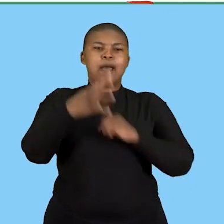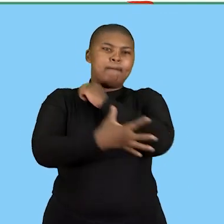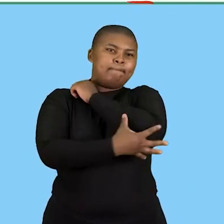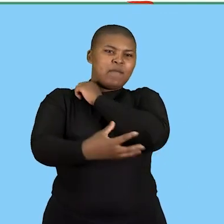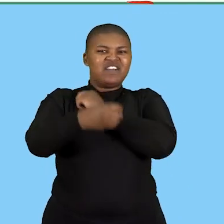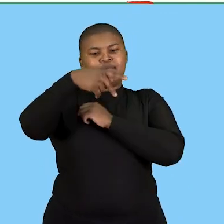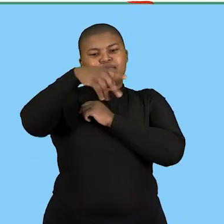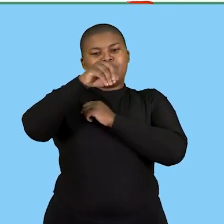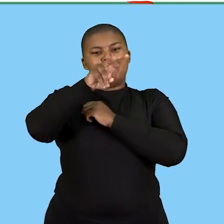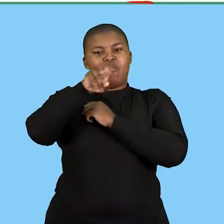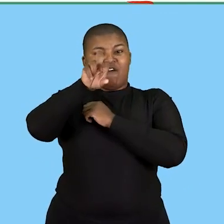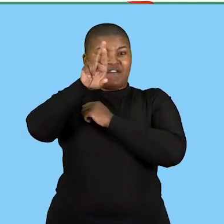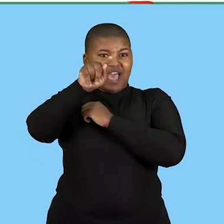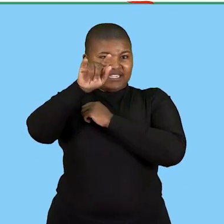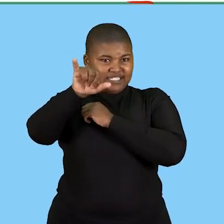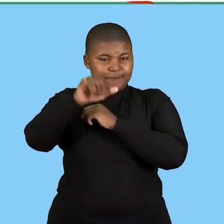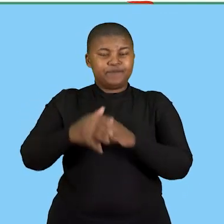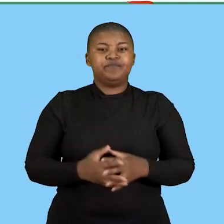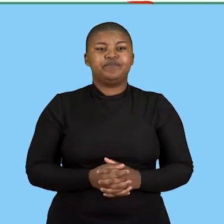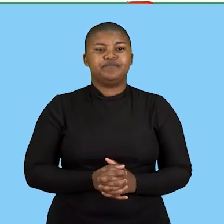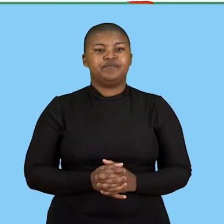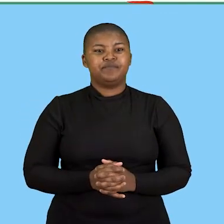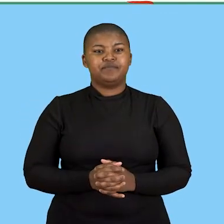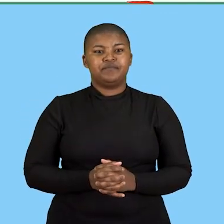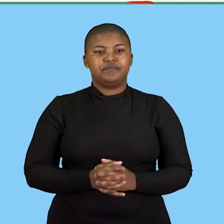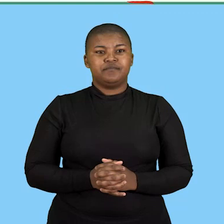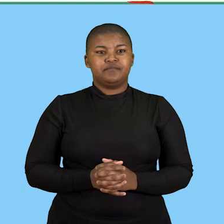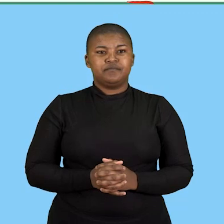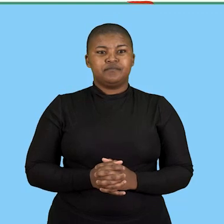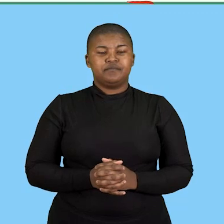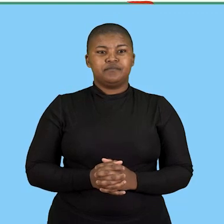be poverty as a diversity issue.